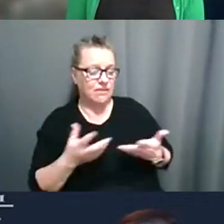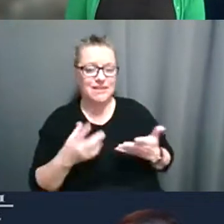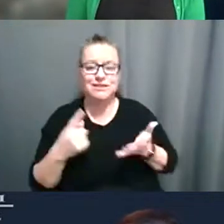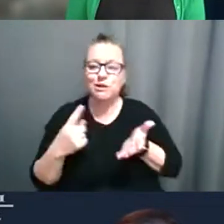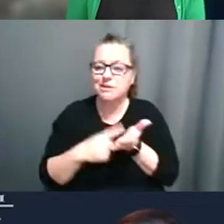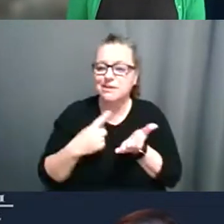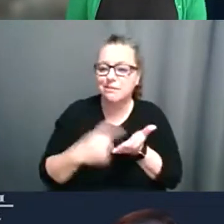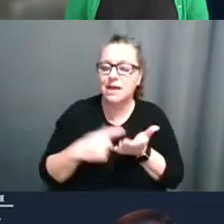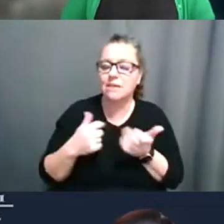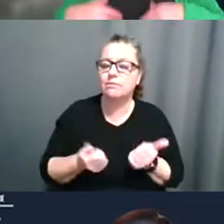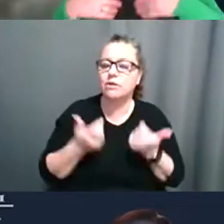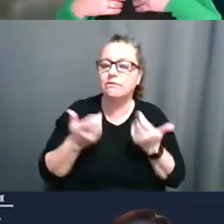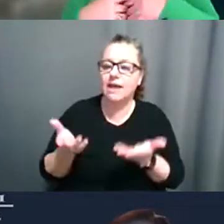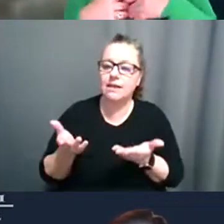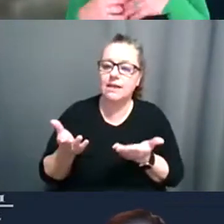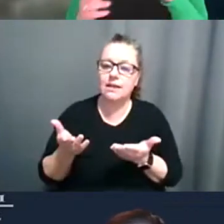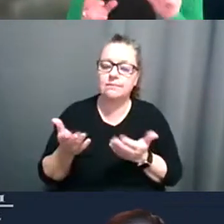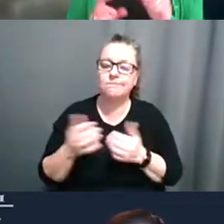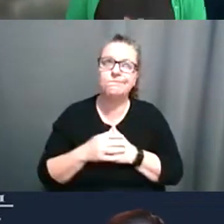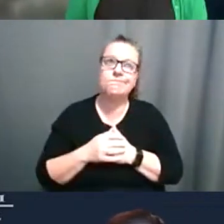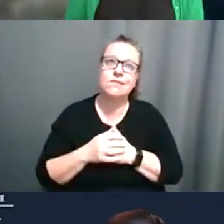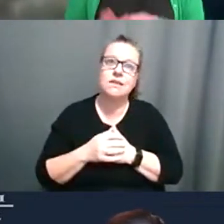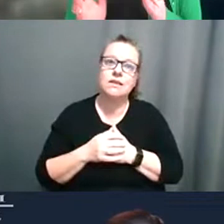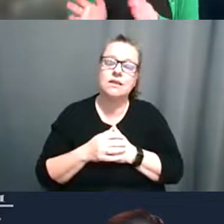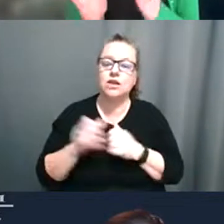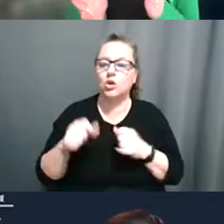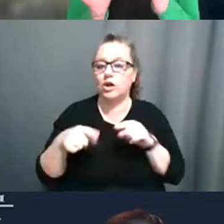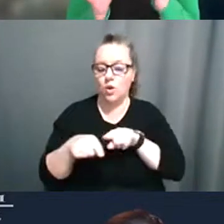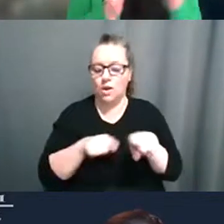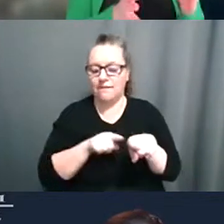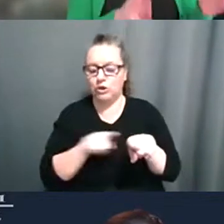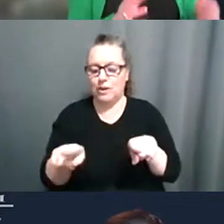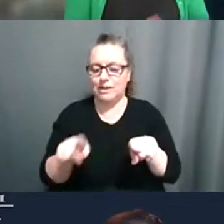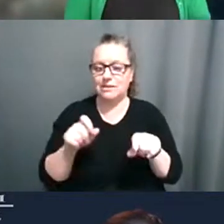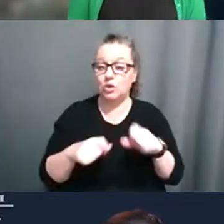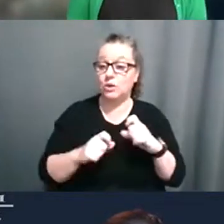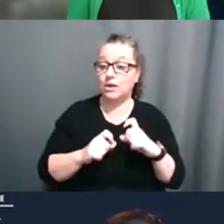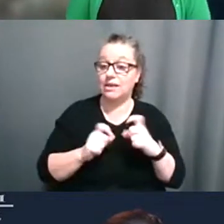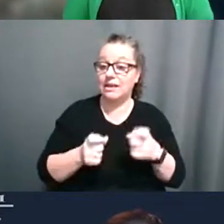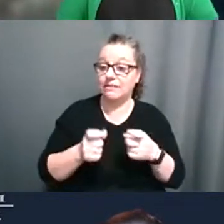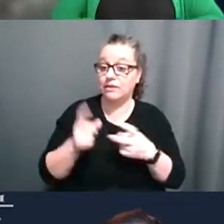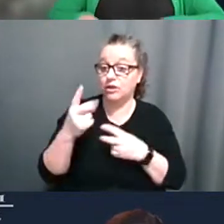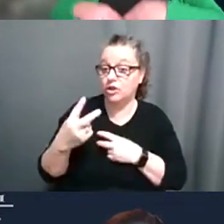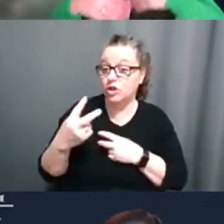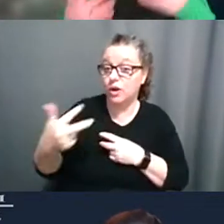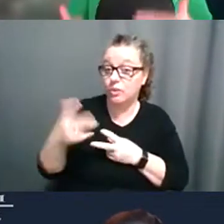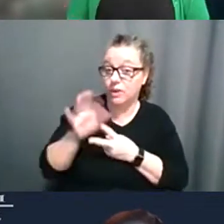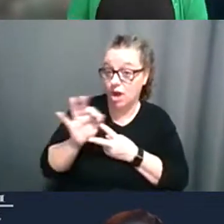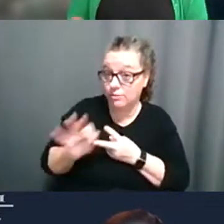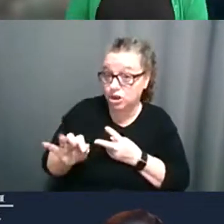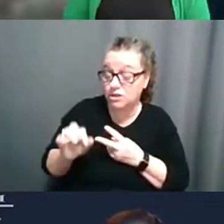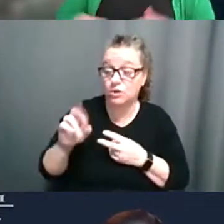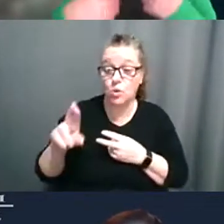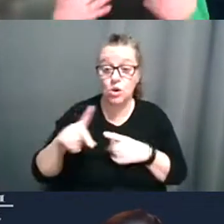sometimes you can go one of two ways. You can provide 2 or 3 options at a time, or depending